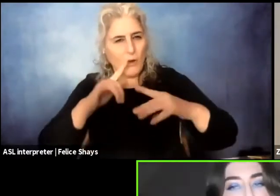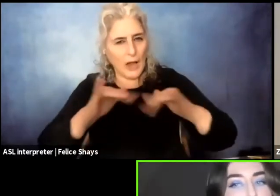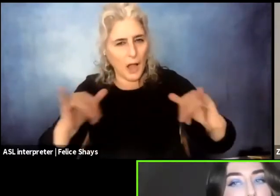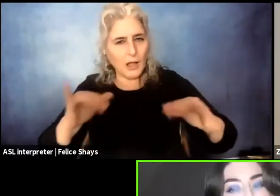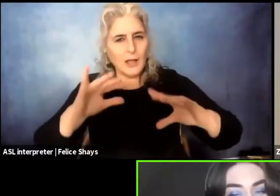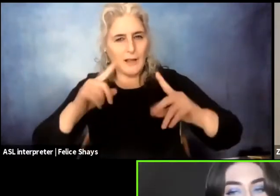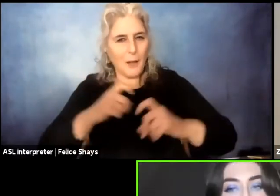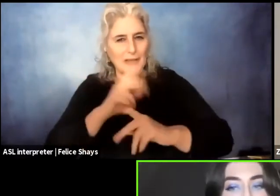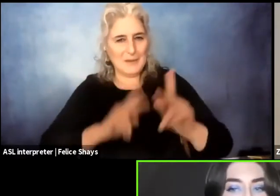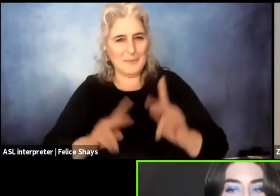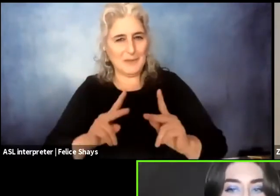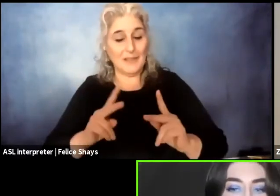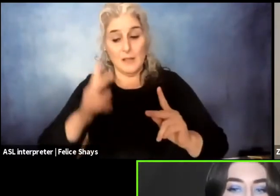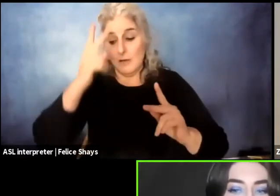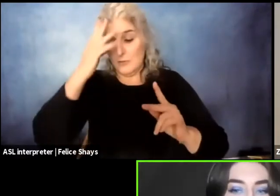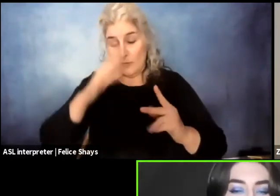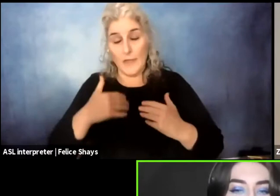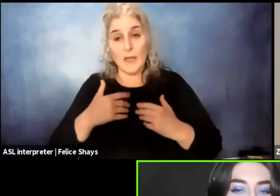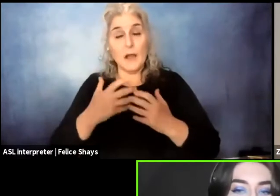think that a lot has been done